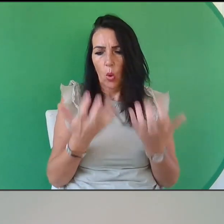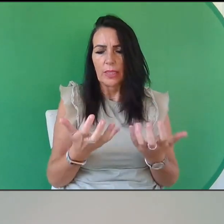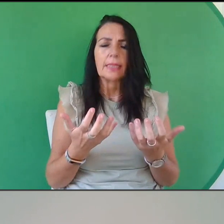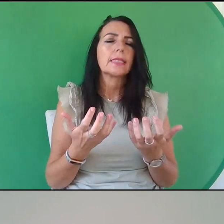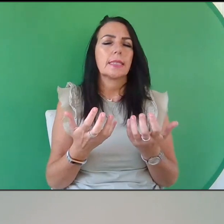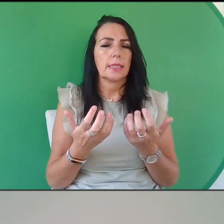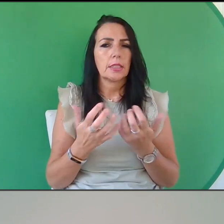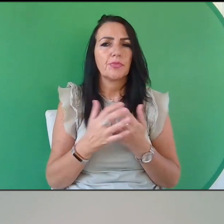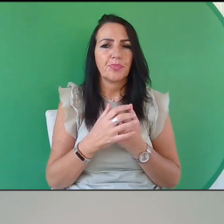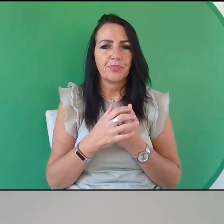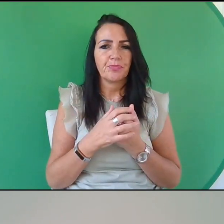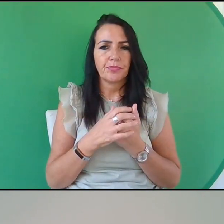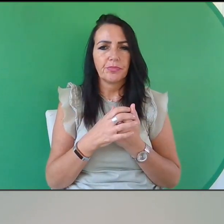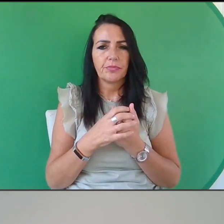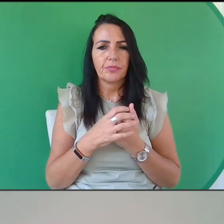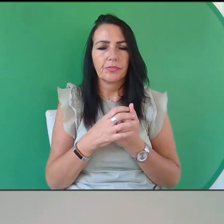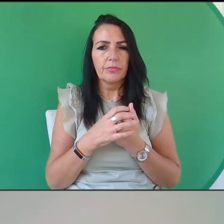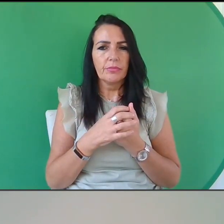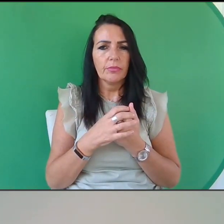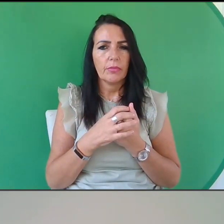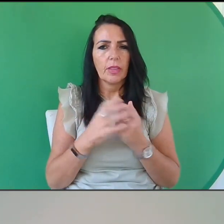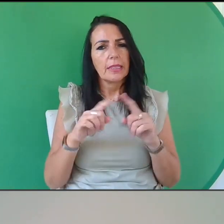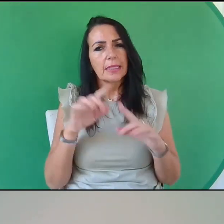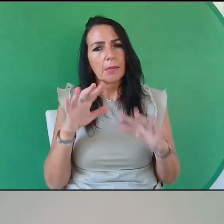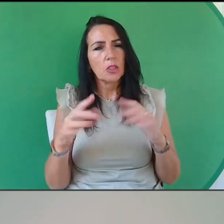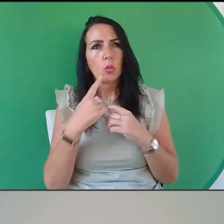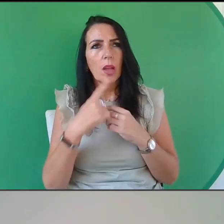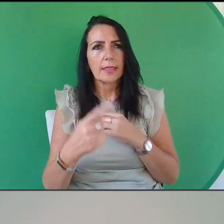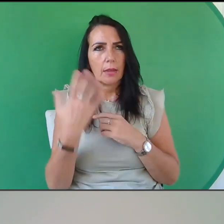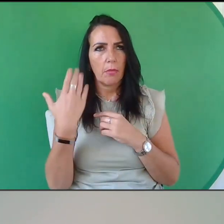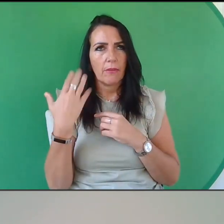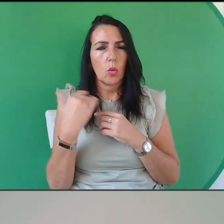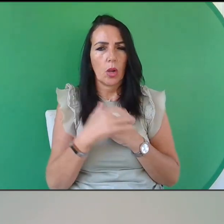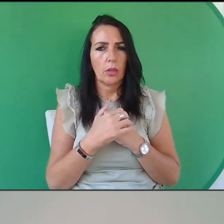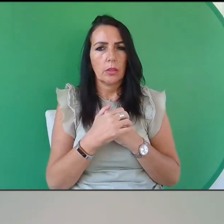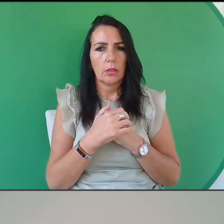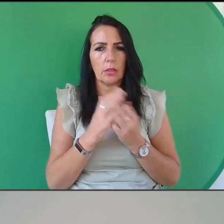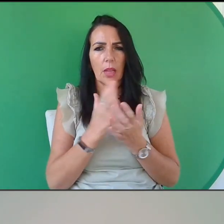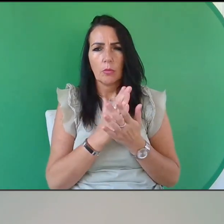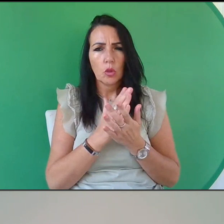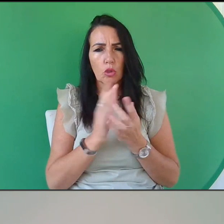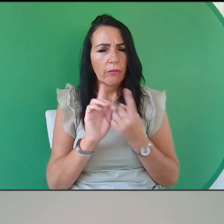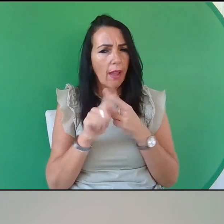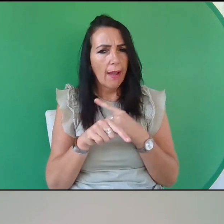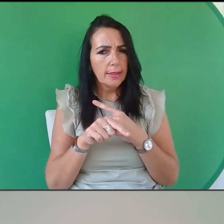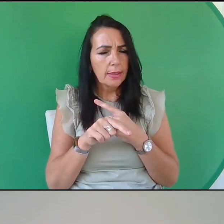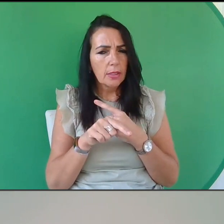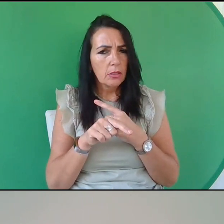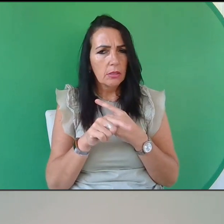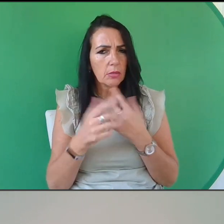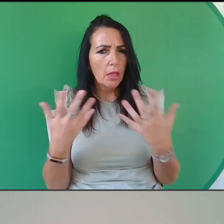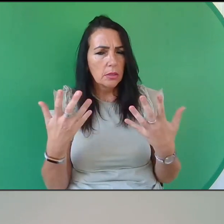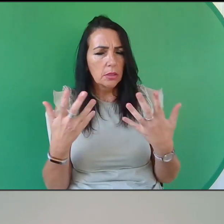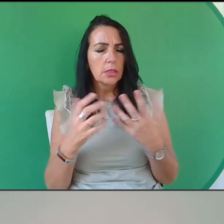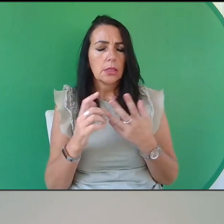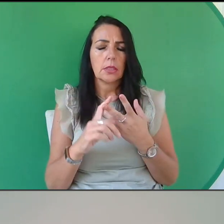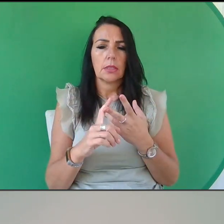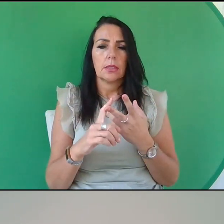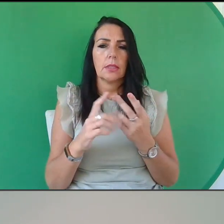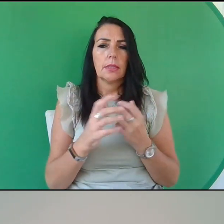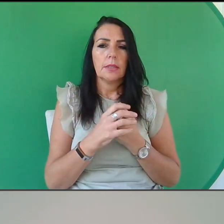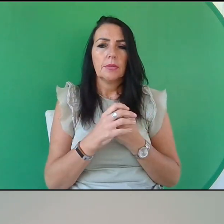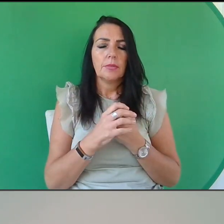just yeah, so similar to what I was saying earlier, I think, but I'm not sure if that quite answers the first part of the question.